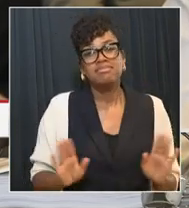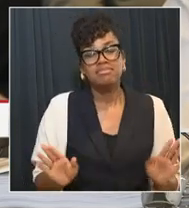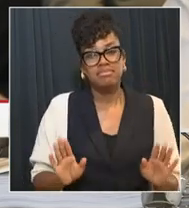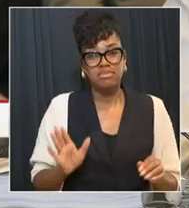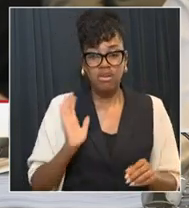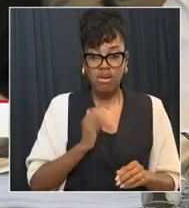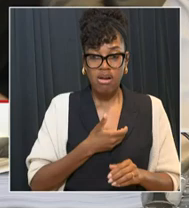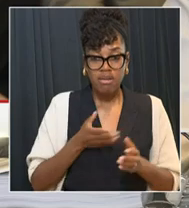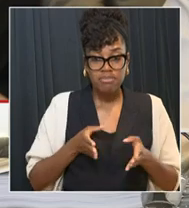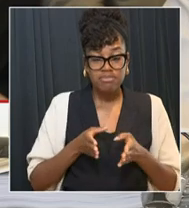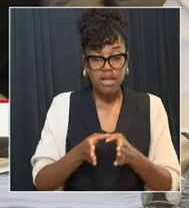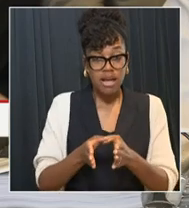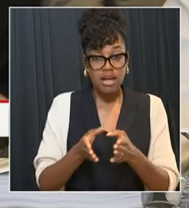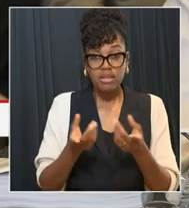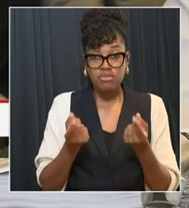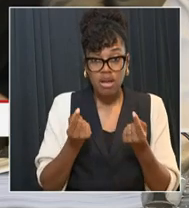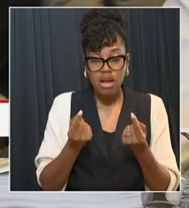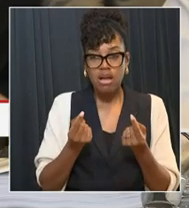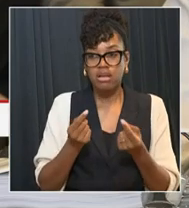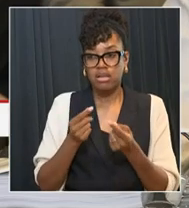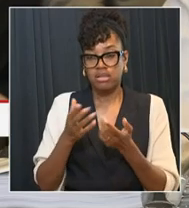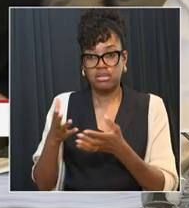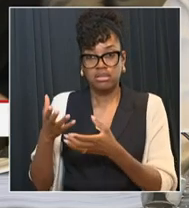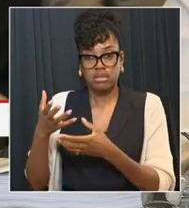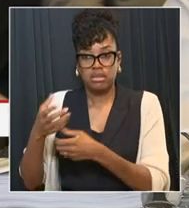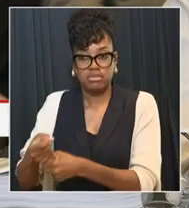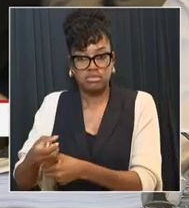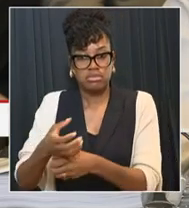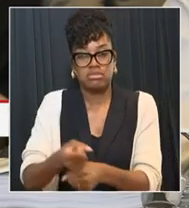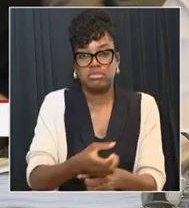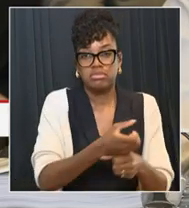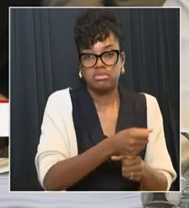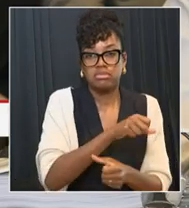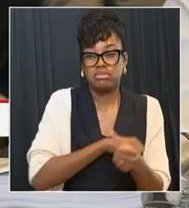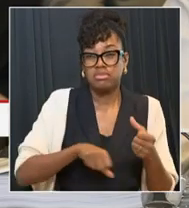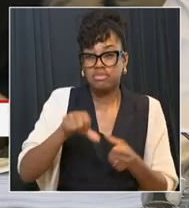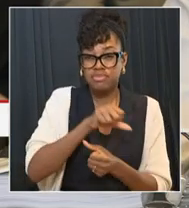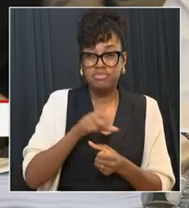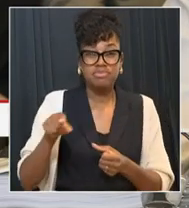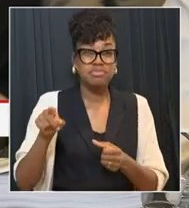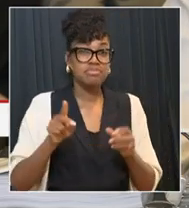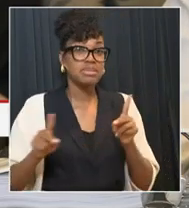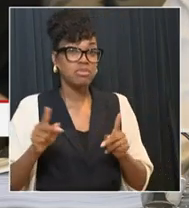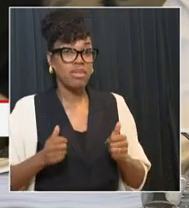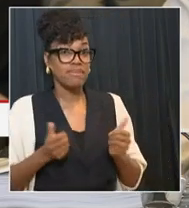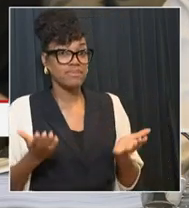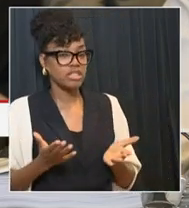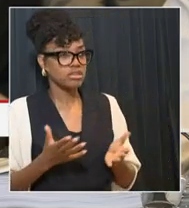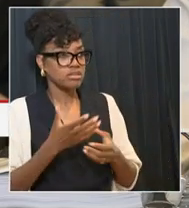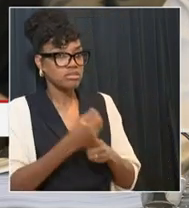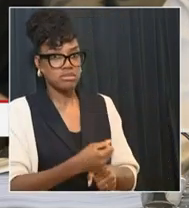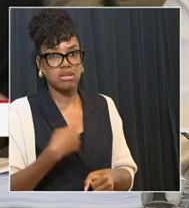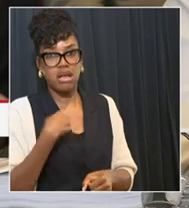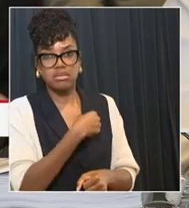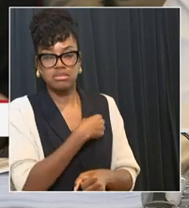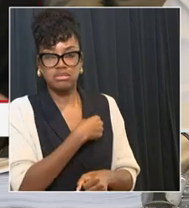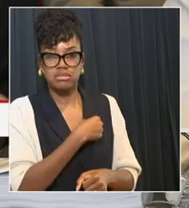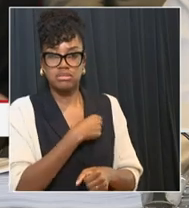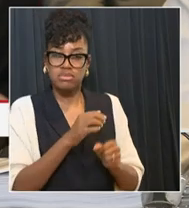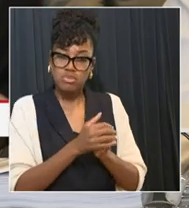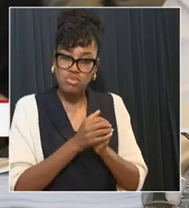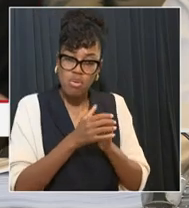to do that hard work and to do it in a way. I think Councilmember McDuffie closed out perfectly. How do we